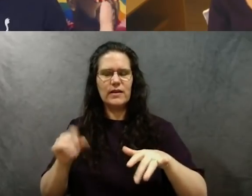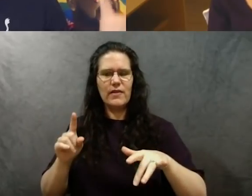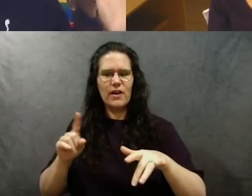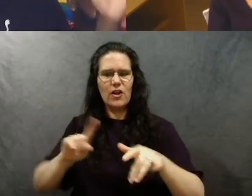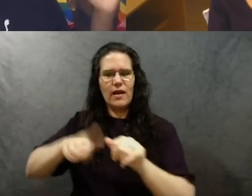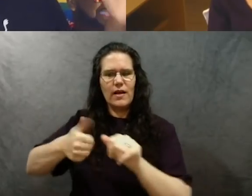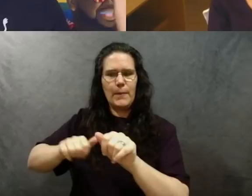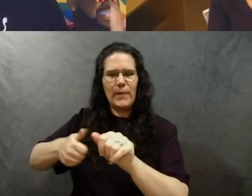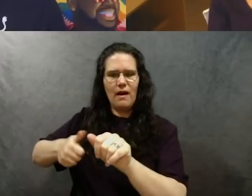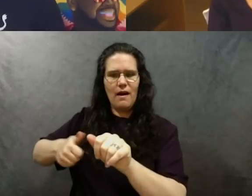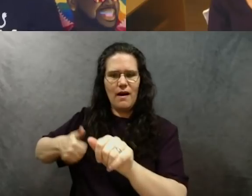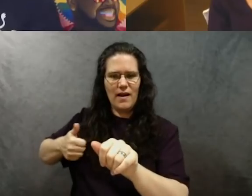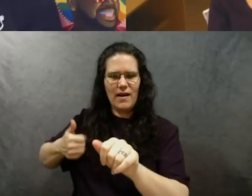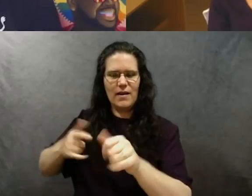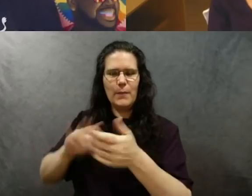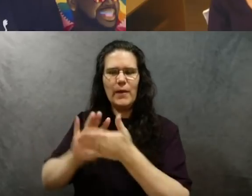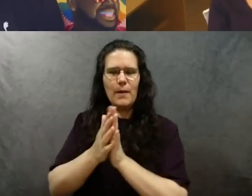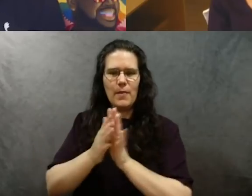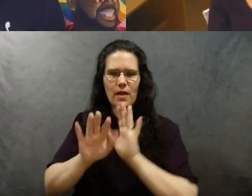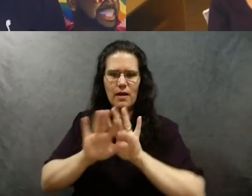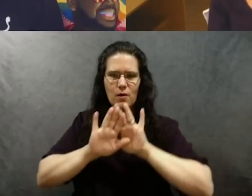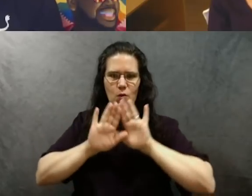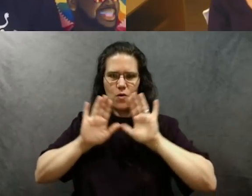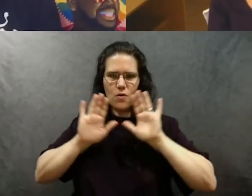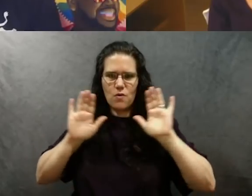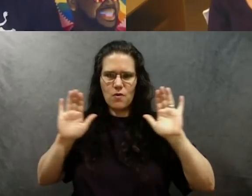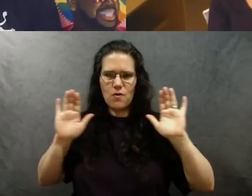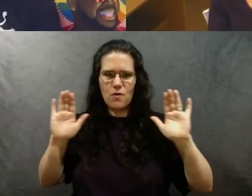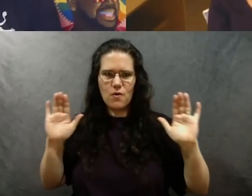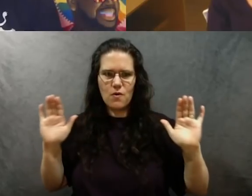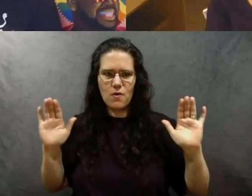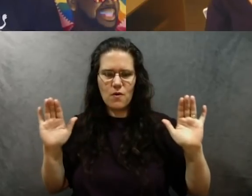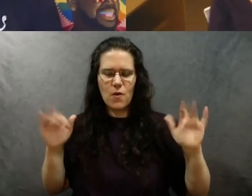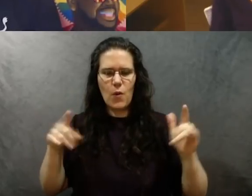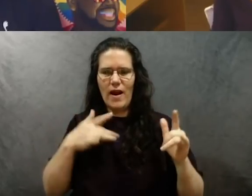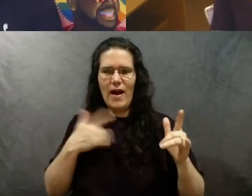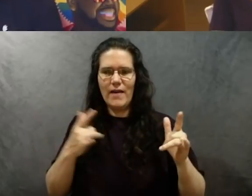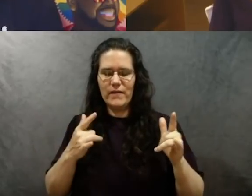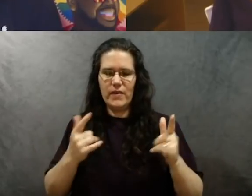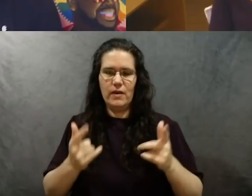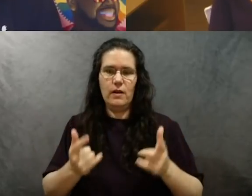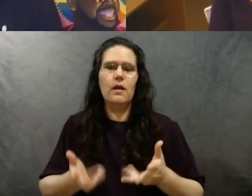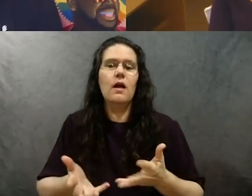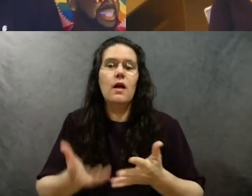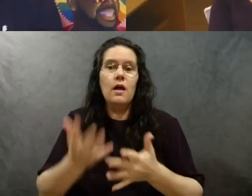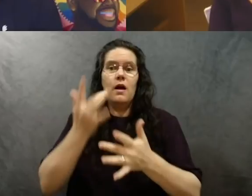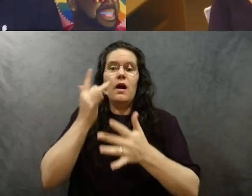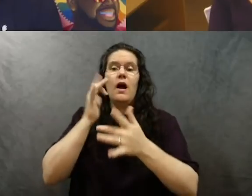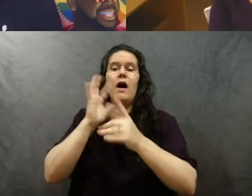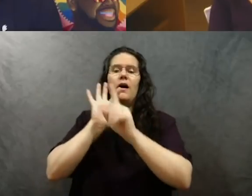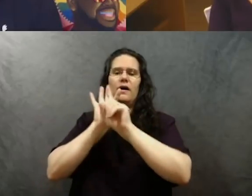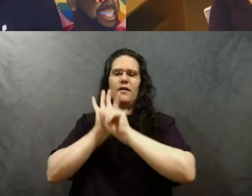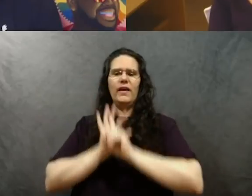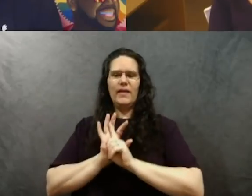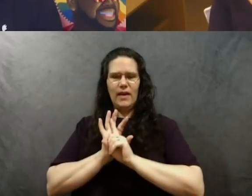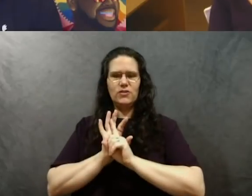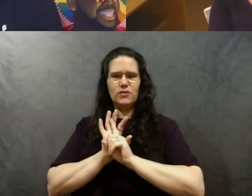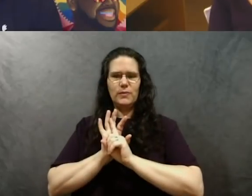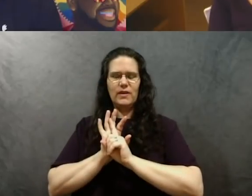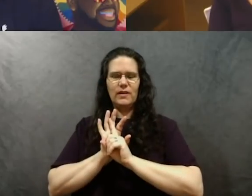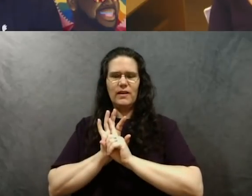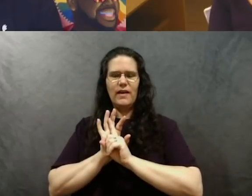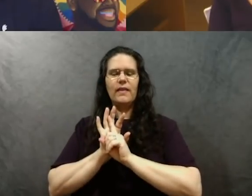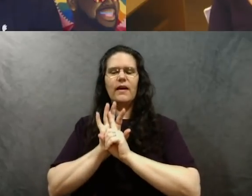this wall, you know, and then when I feel blown over by fear, they catch me, you know, and say, you know, you're not